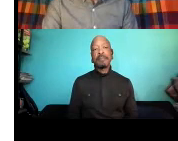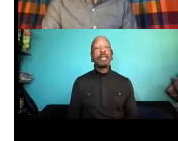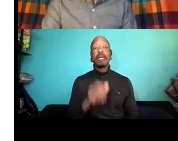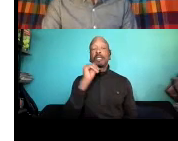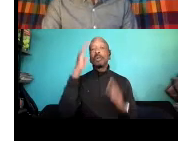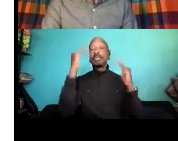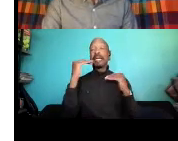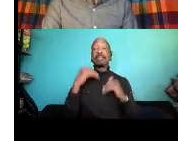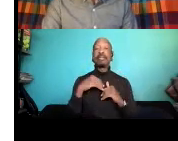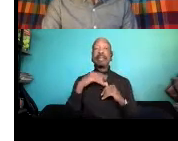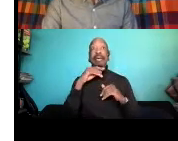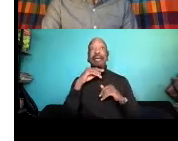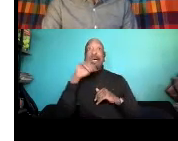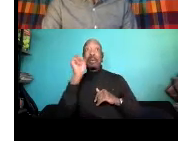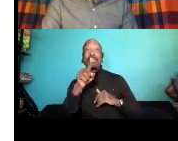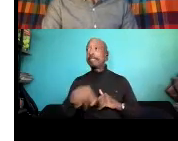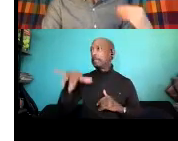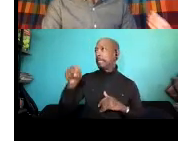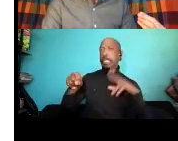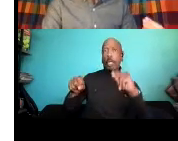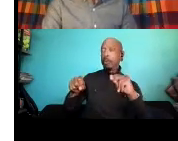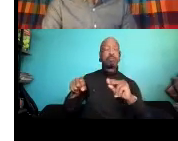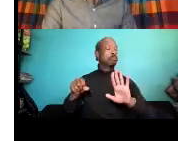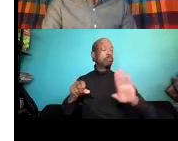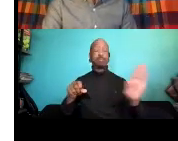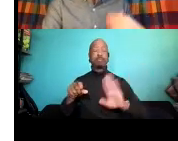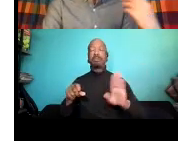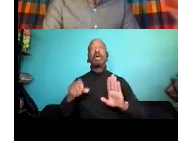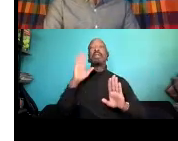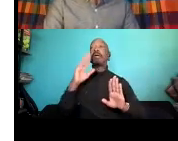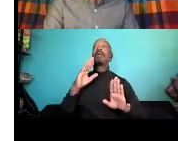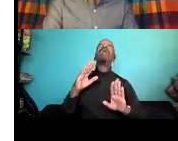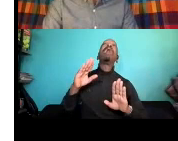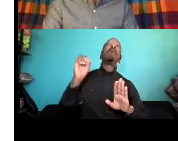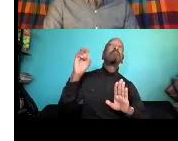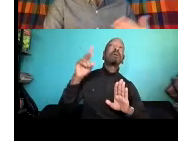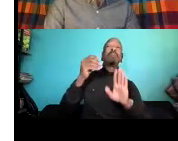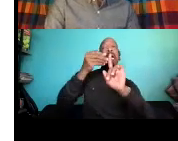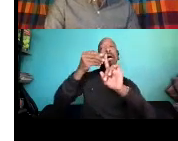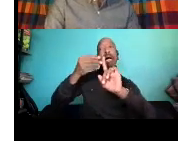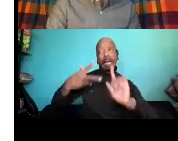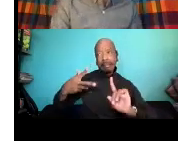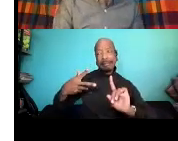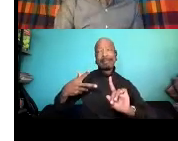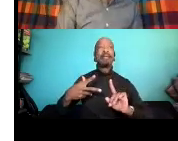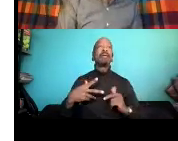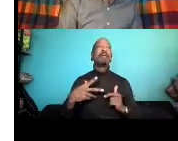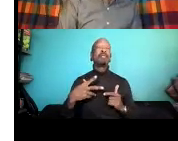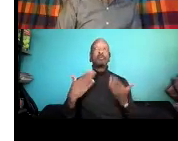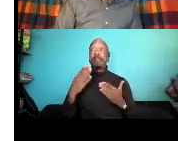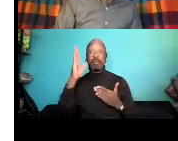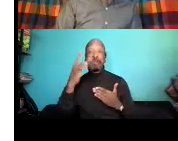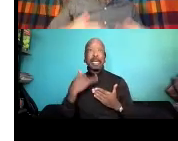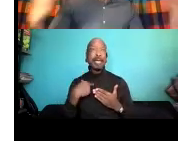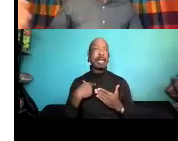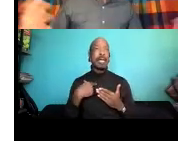no answers from attorneys. They're probably going to say whatever question you ask, it depends. So just be ready for